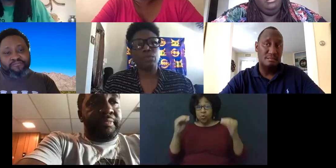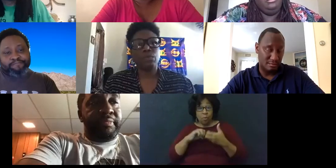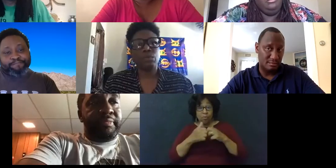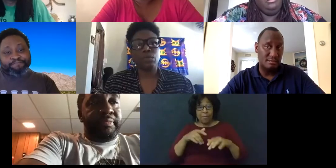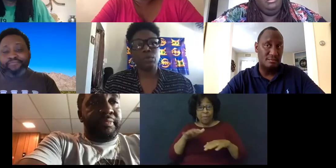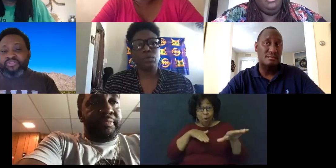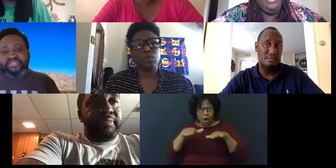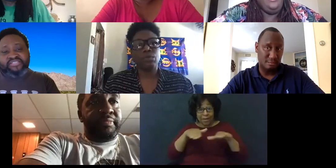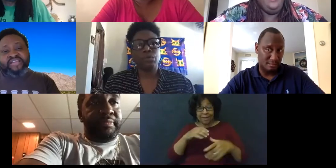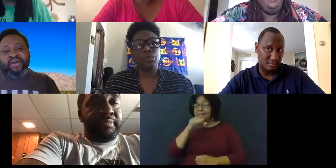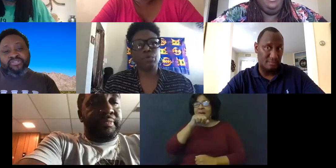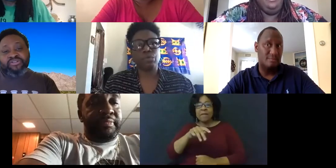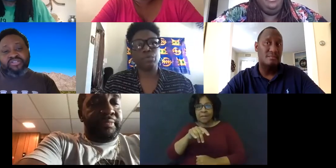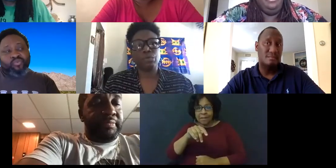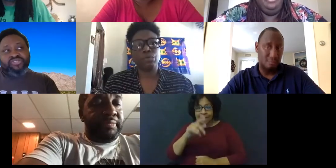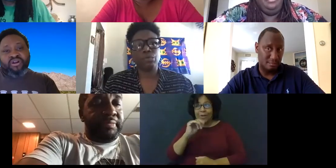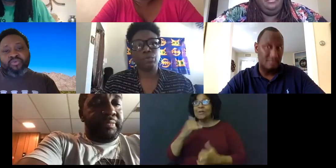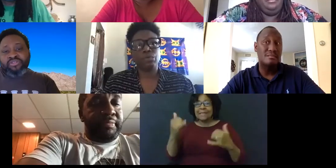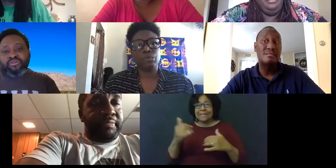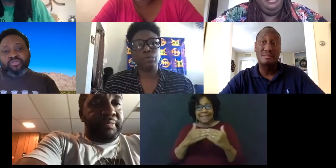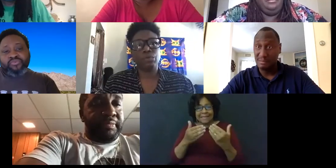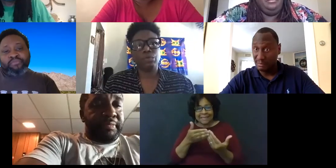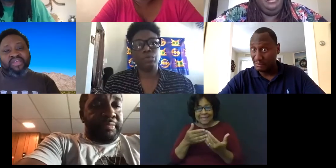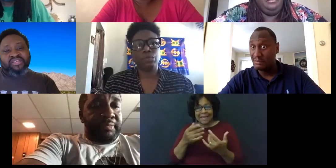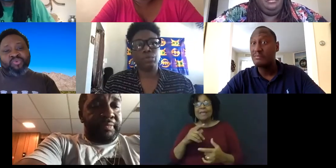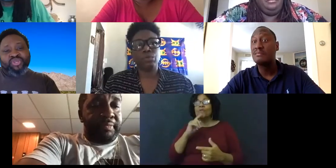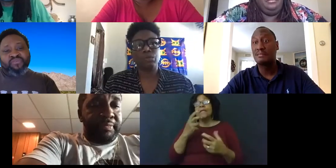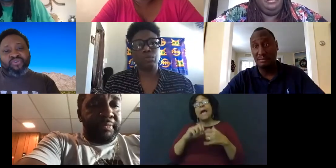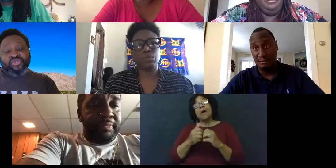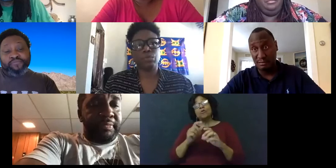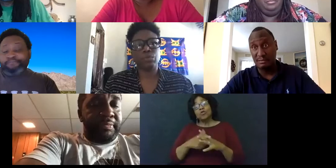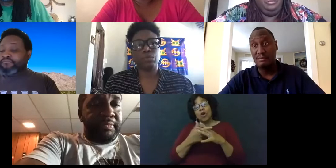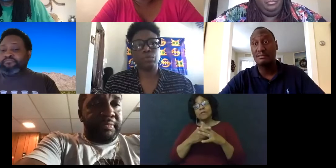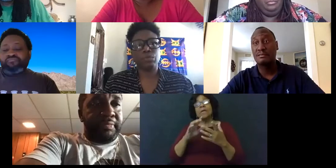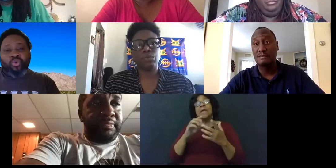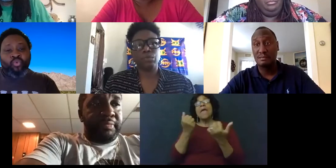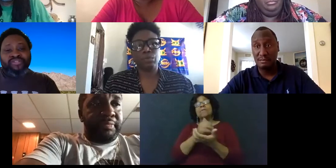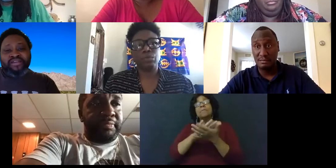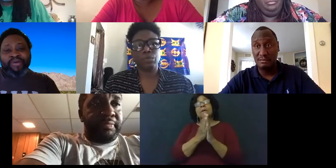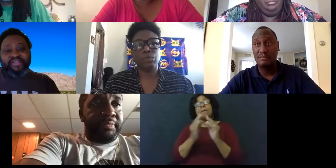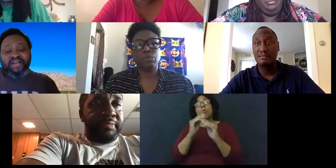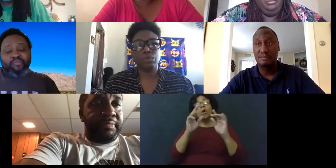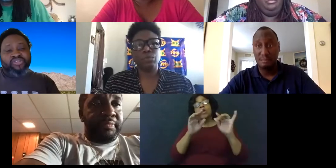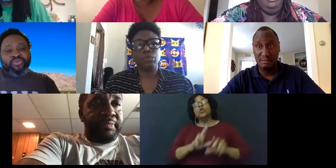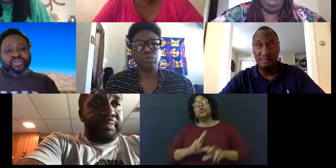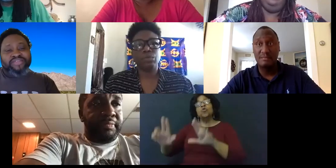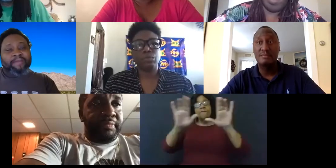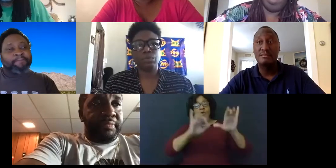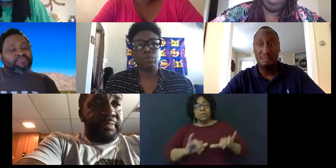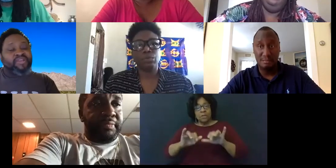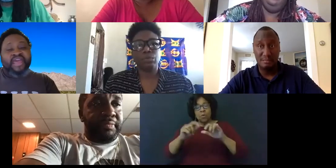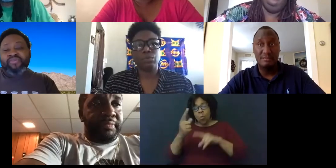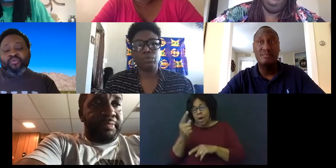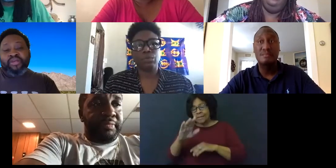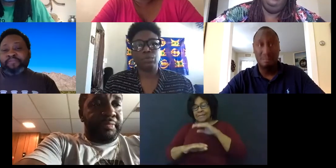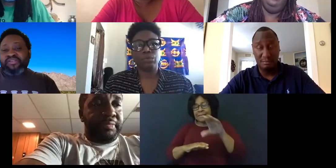now. This is how it starts. We start with the little things. We make things more universal. One step at a time, we do things that